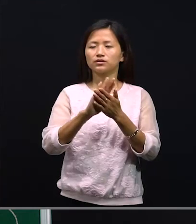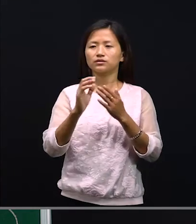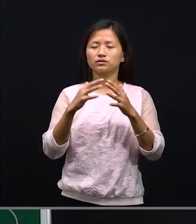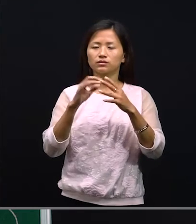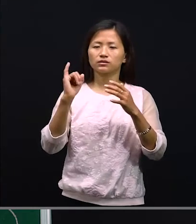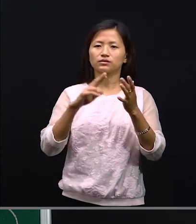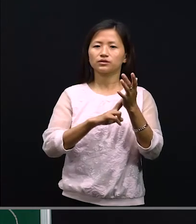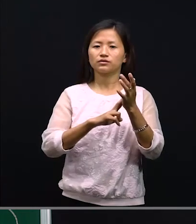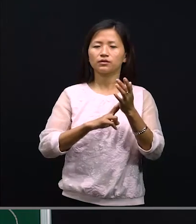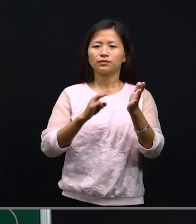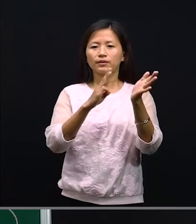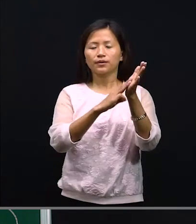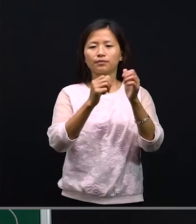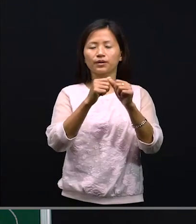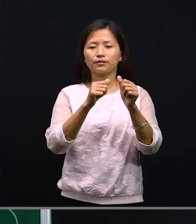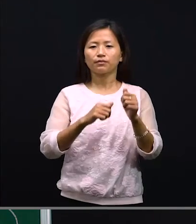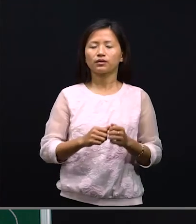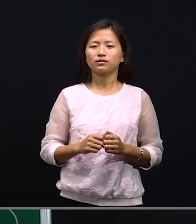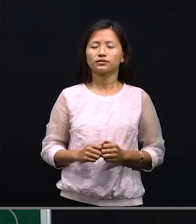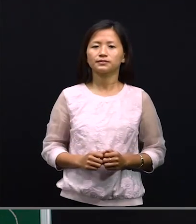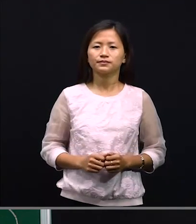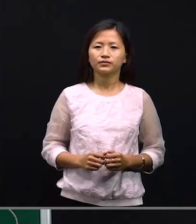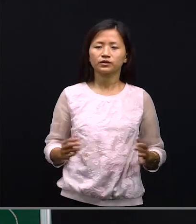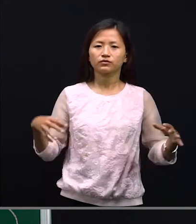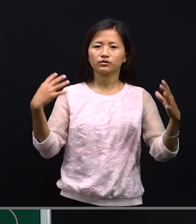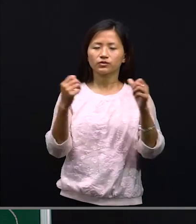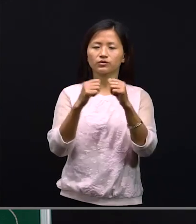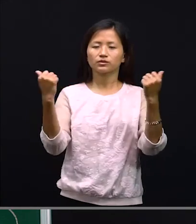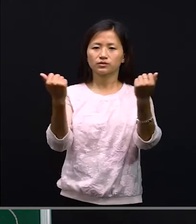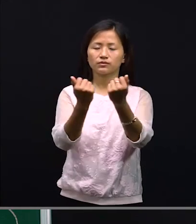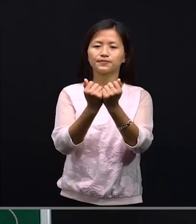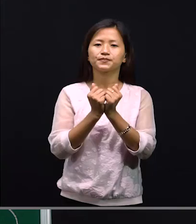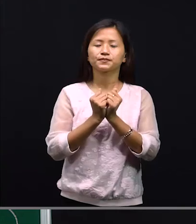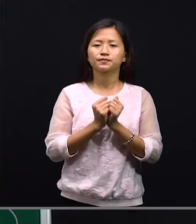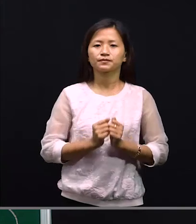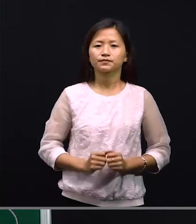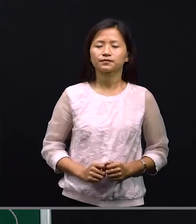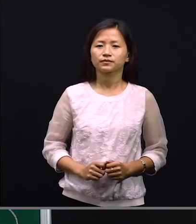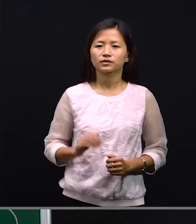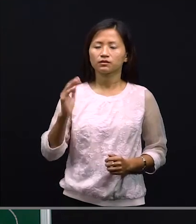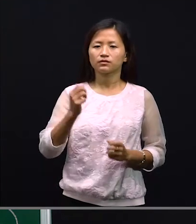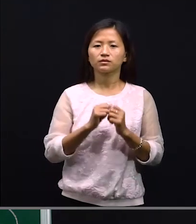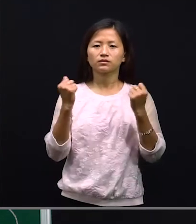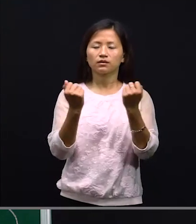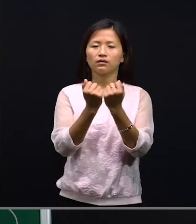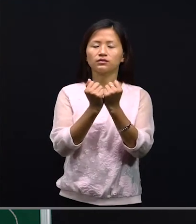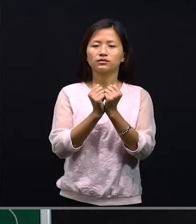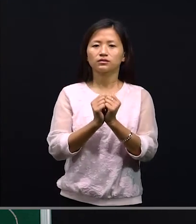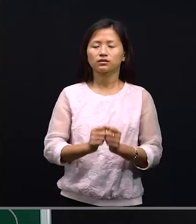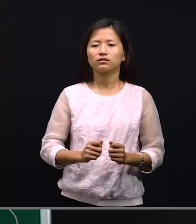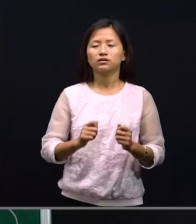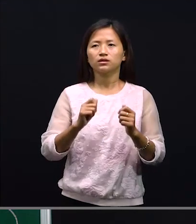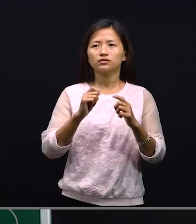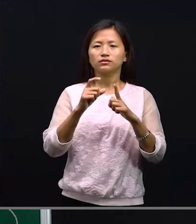Myanmar. And these 2 rivers forms many tributaries, where some of the tributaries are Dhansiri,